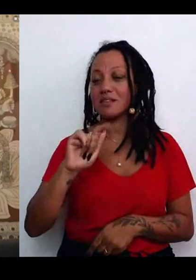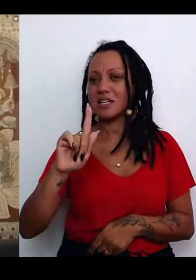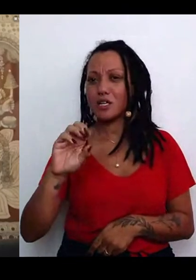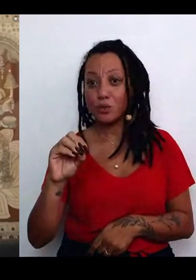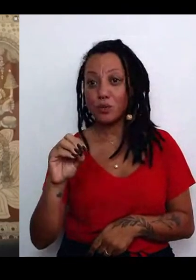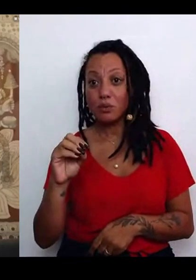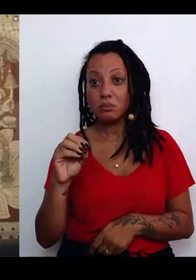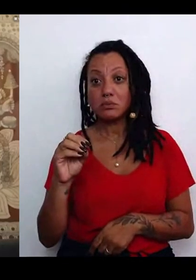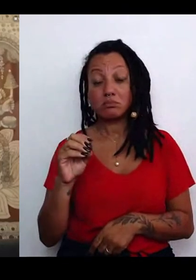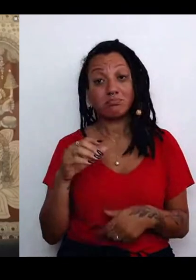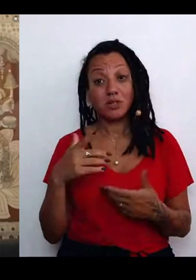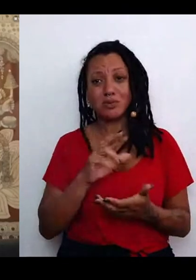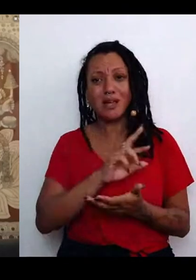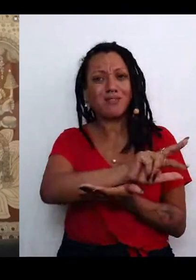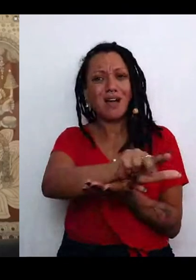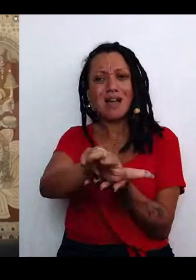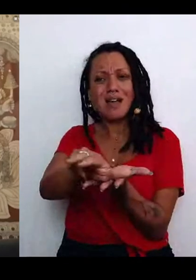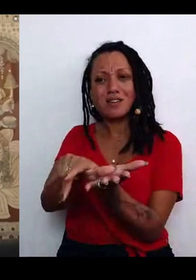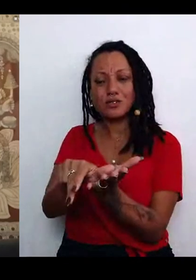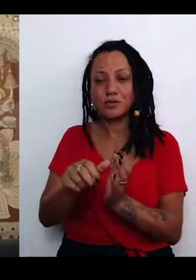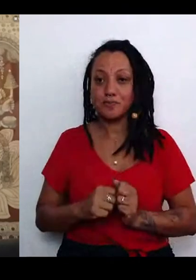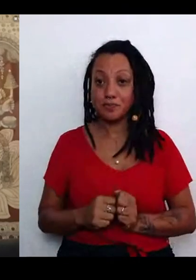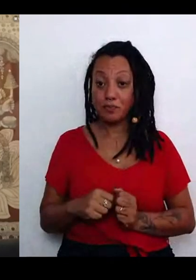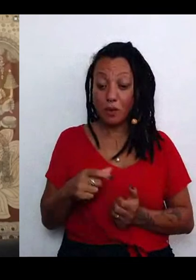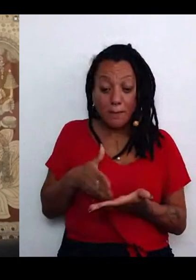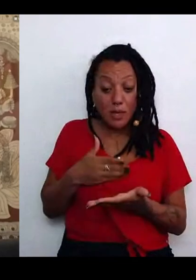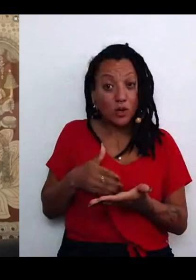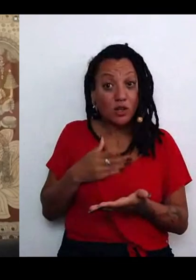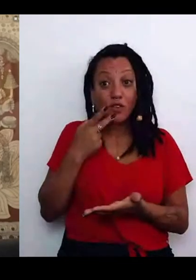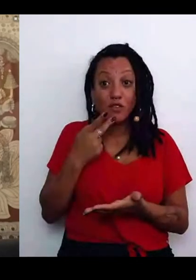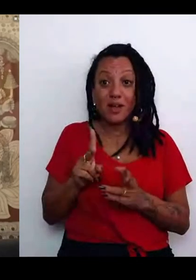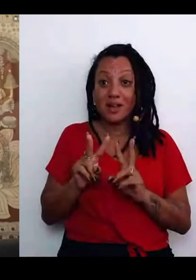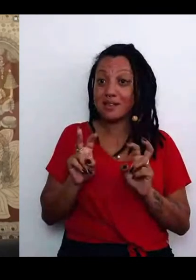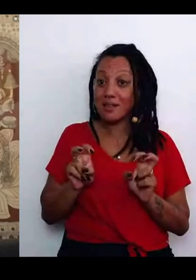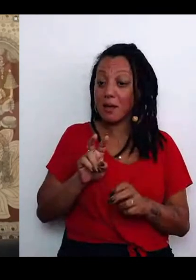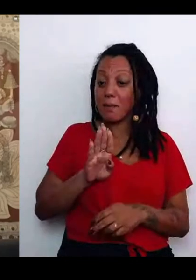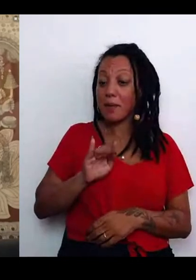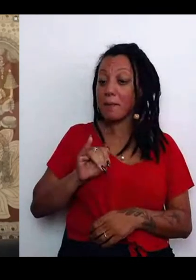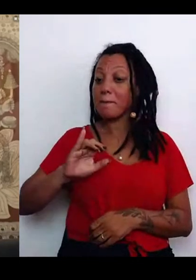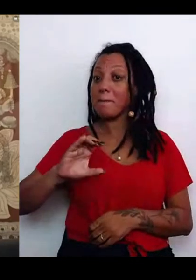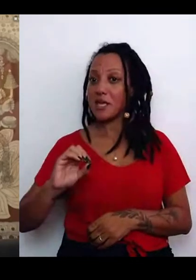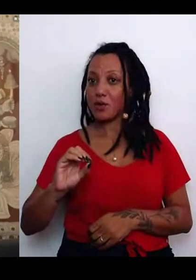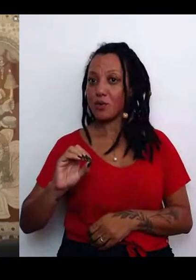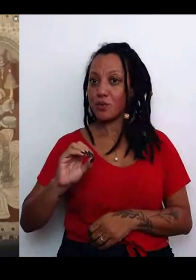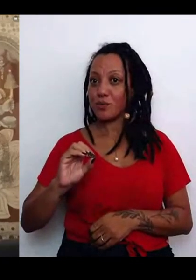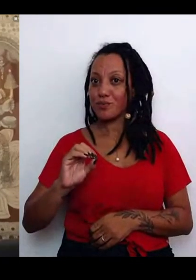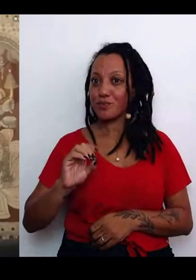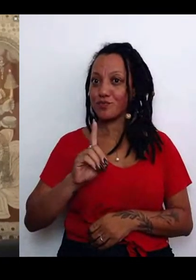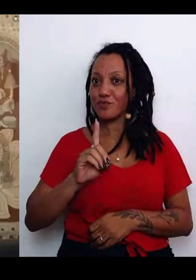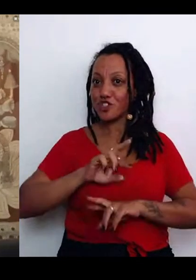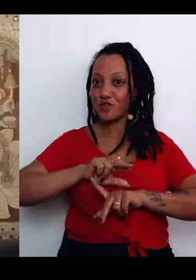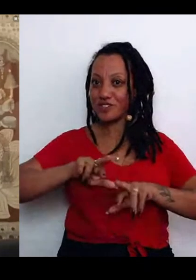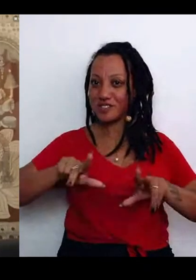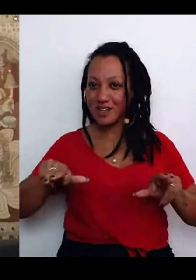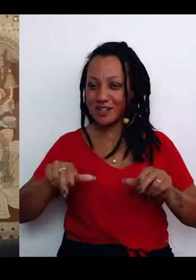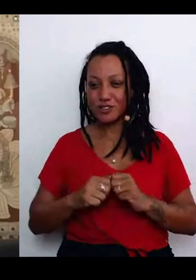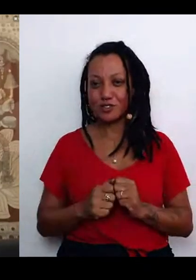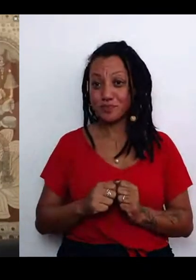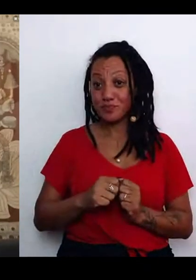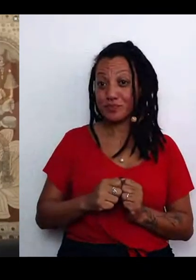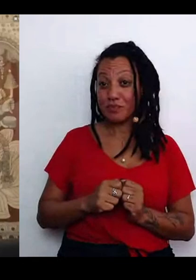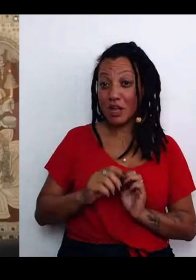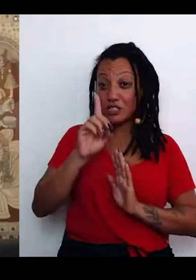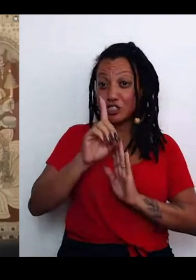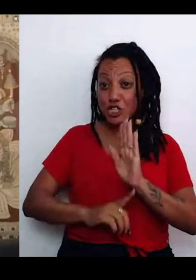the issue of biodiversity intellectual property rights ownership of seed both the laws the